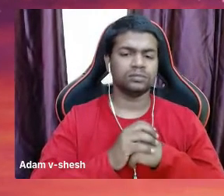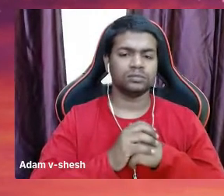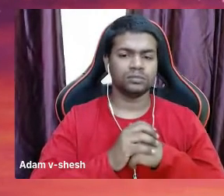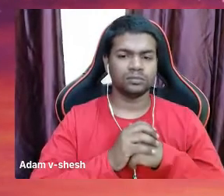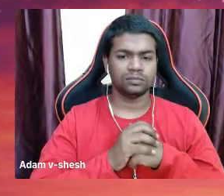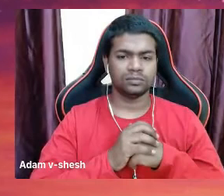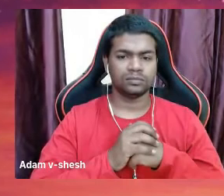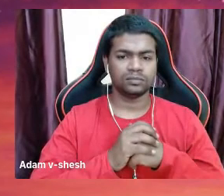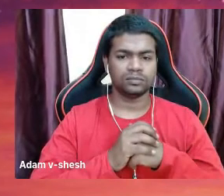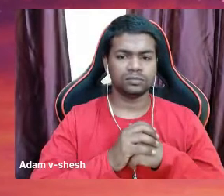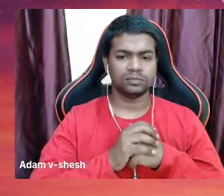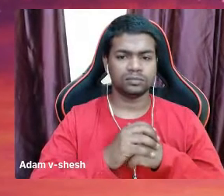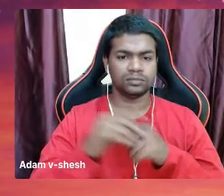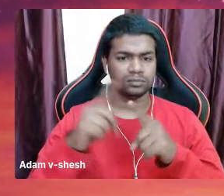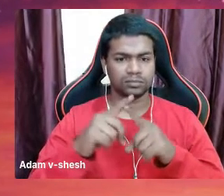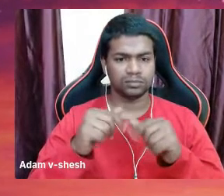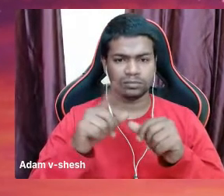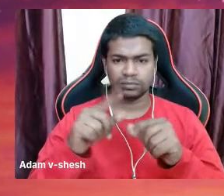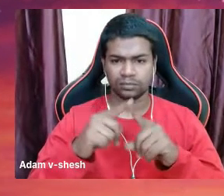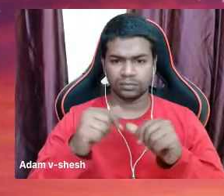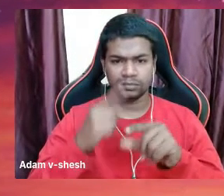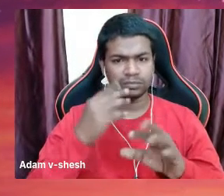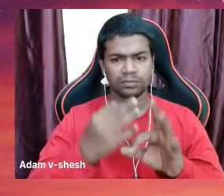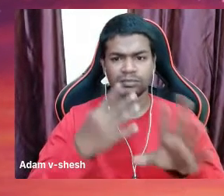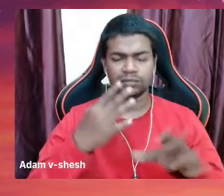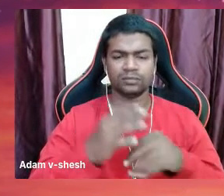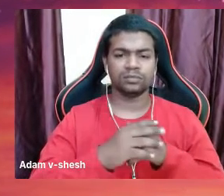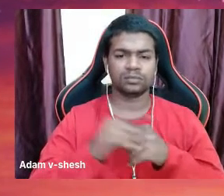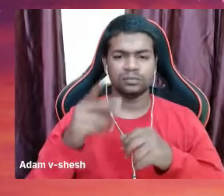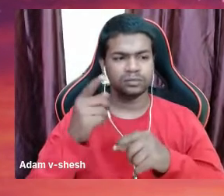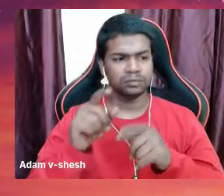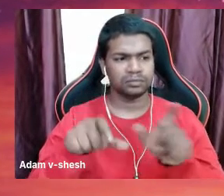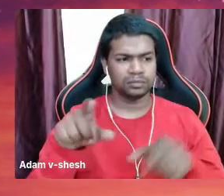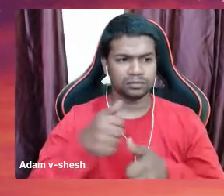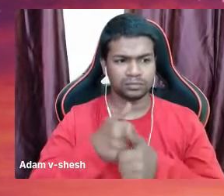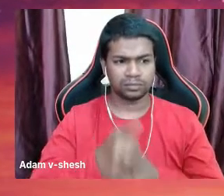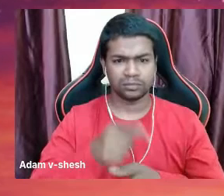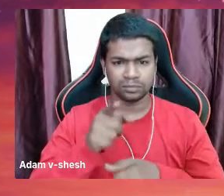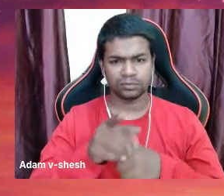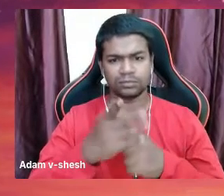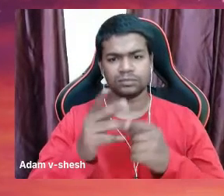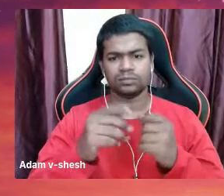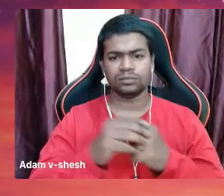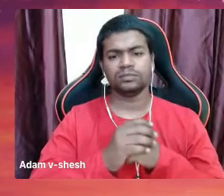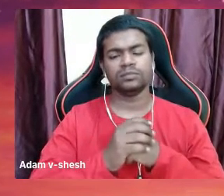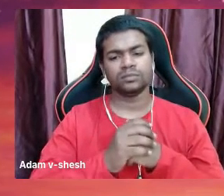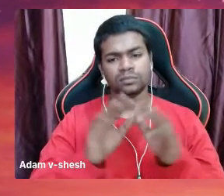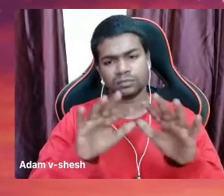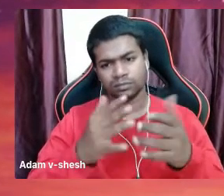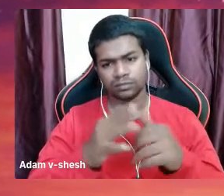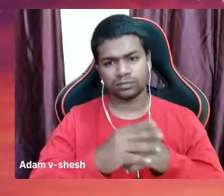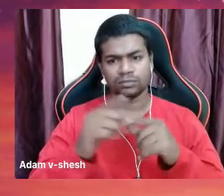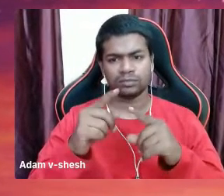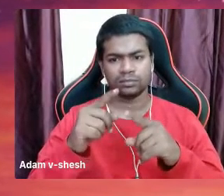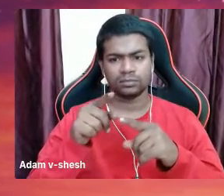Let's now move to maybe the talent piece. And I think if anyone follows you on Twitter, also, I think there are elements of this you've touched